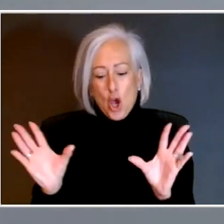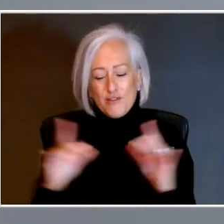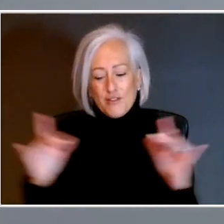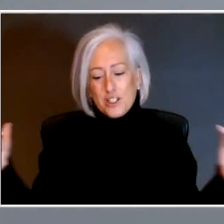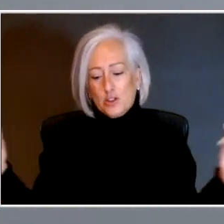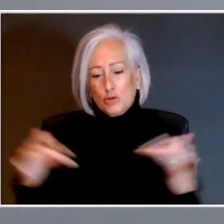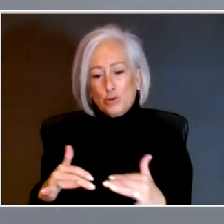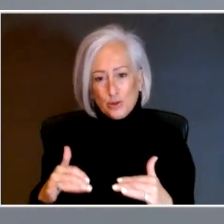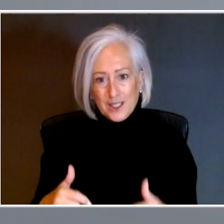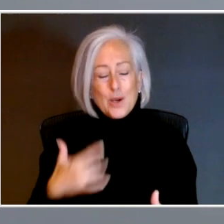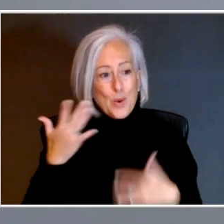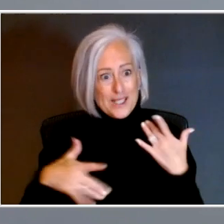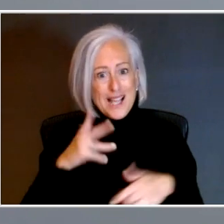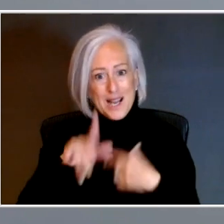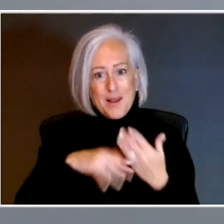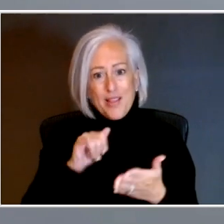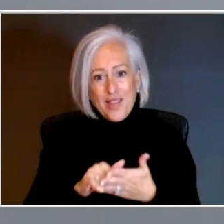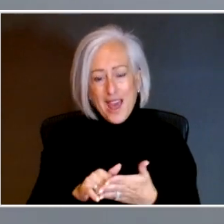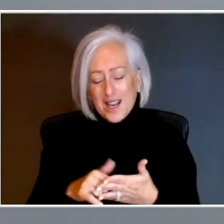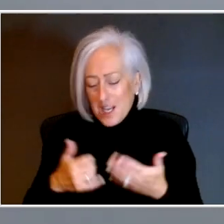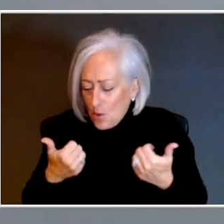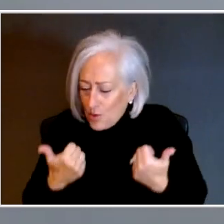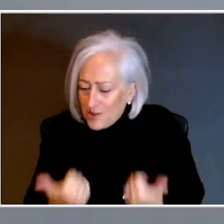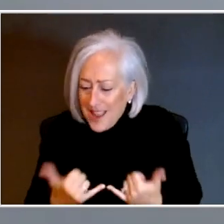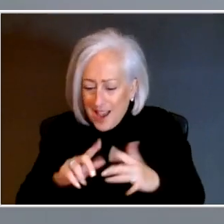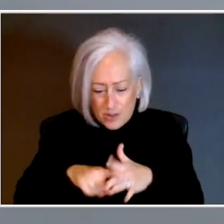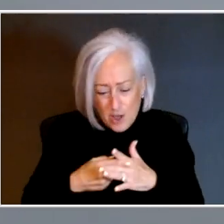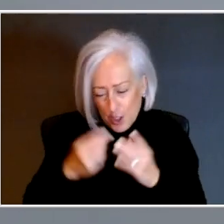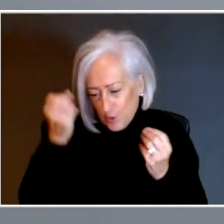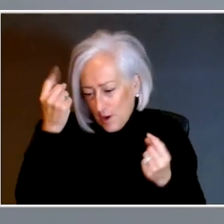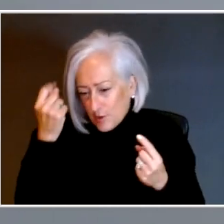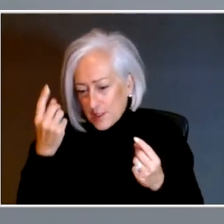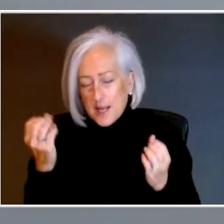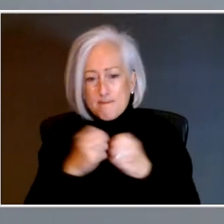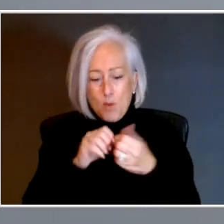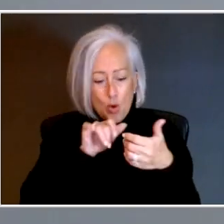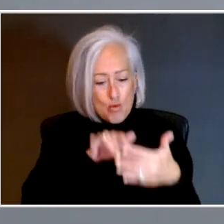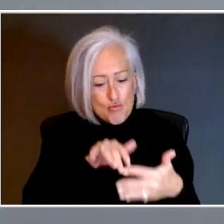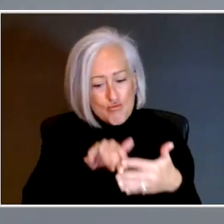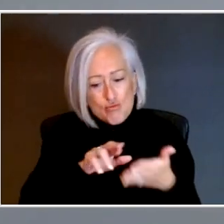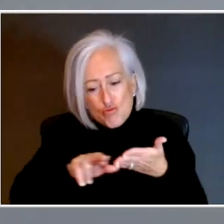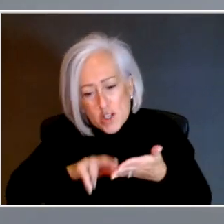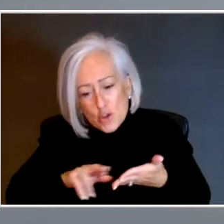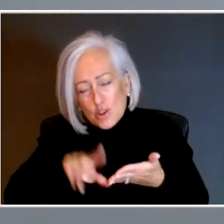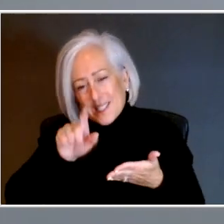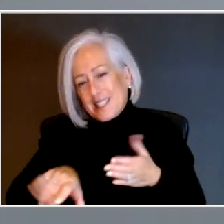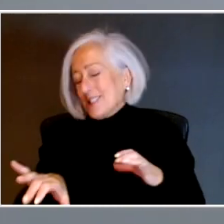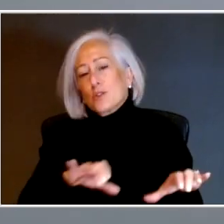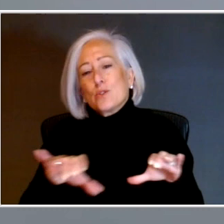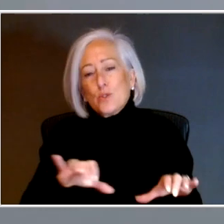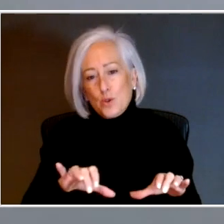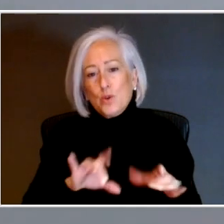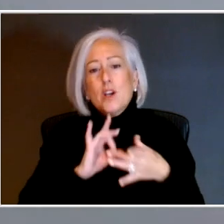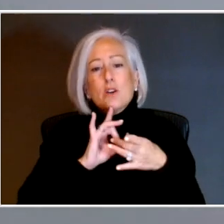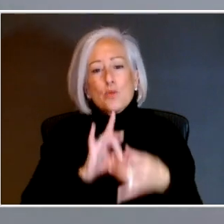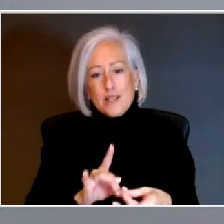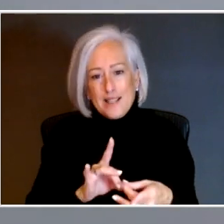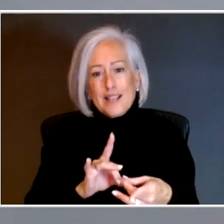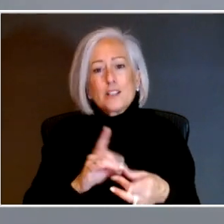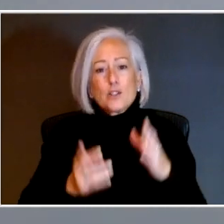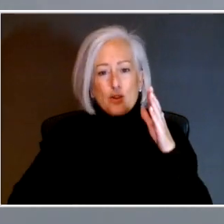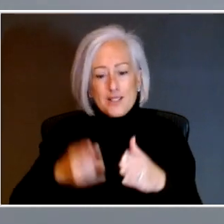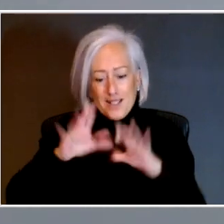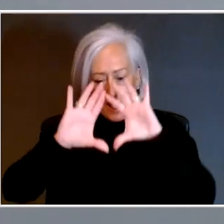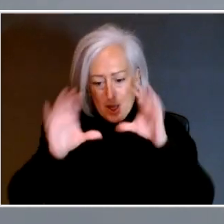just starting to understand the need for more research to be done and more discussion really to be had about this highly prevalent subset